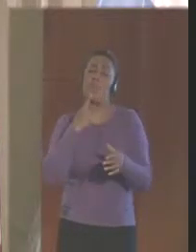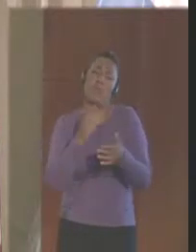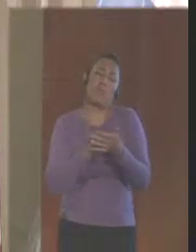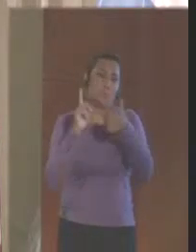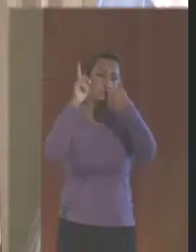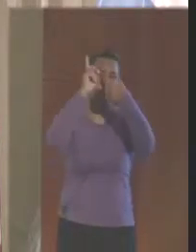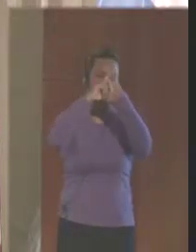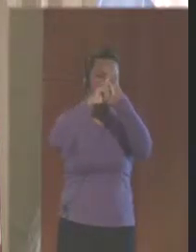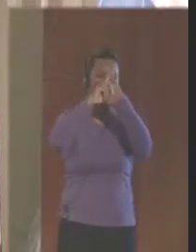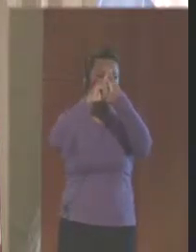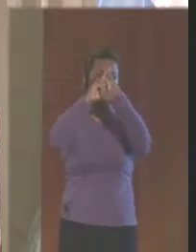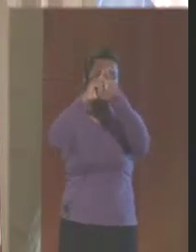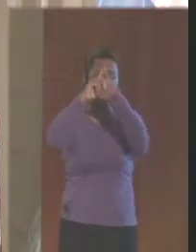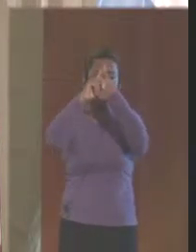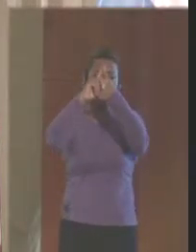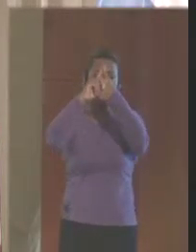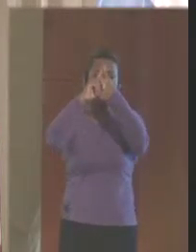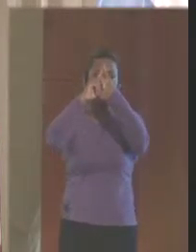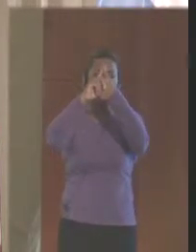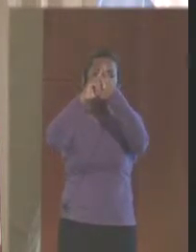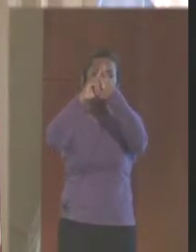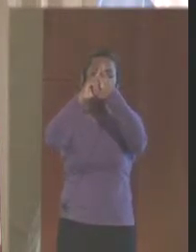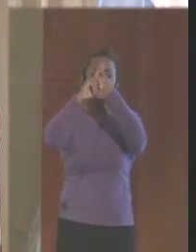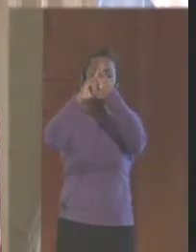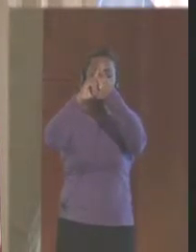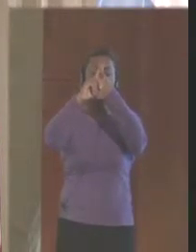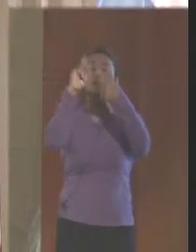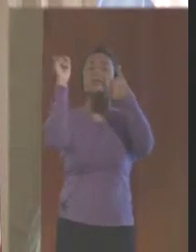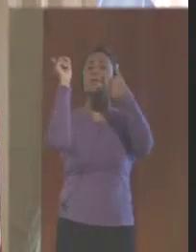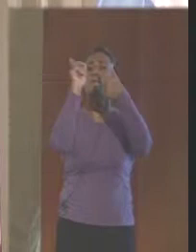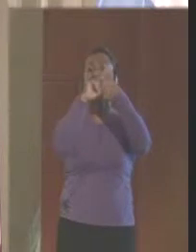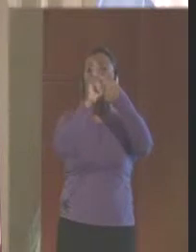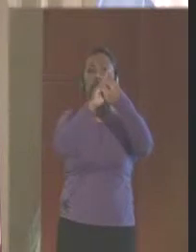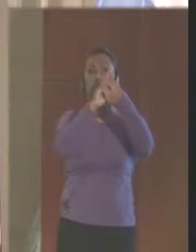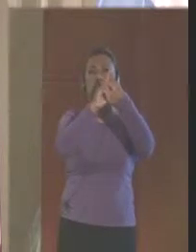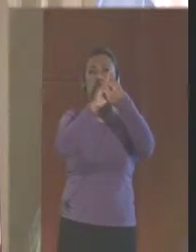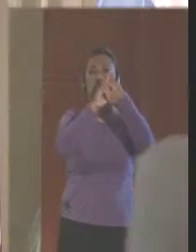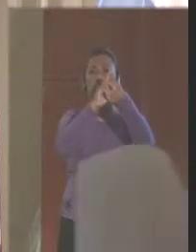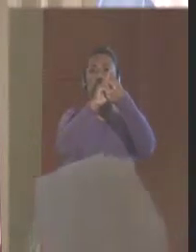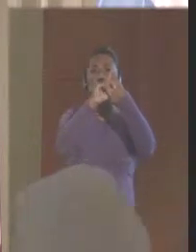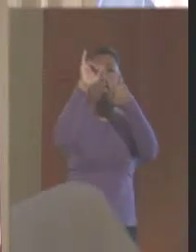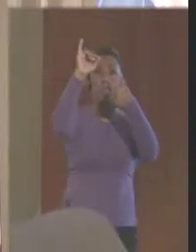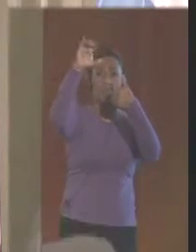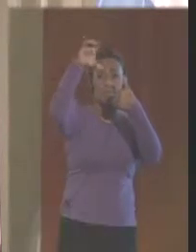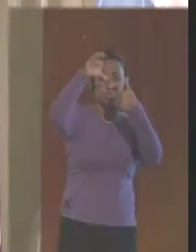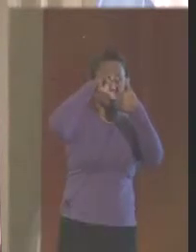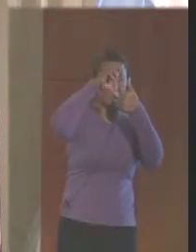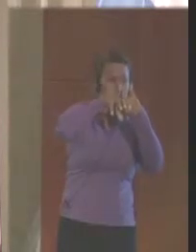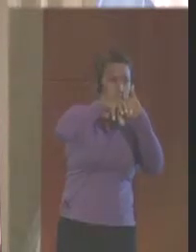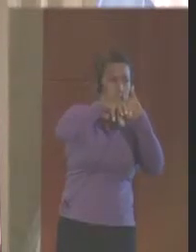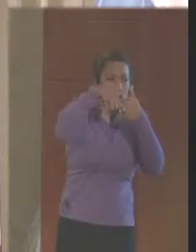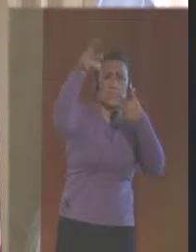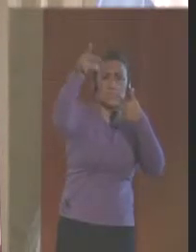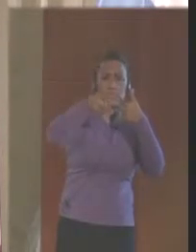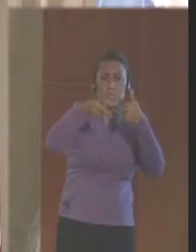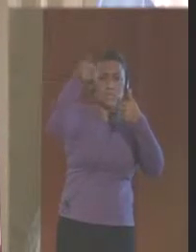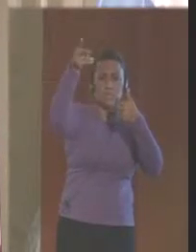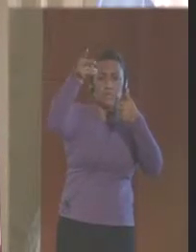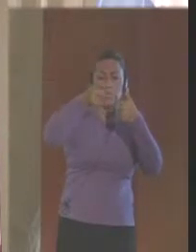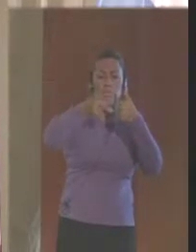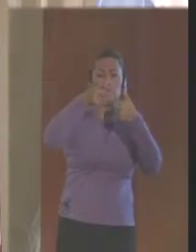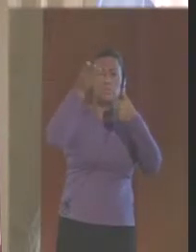with being geographically located, we are geographically located outside of the